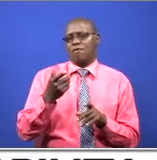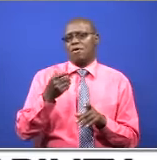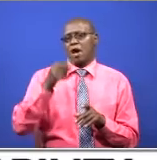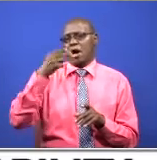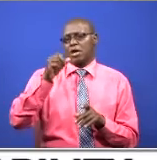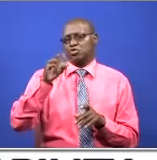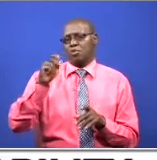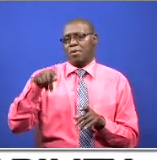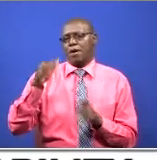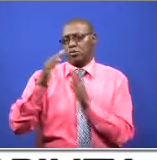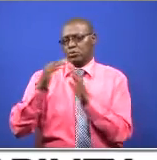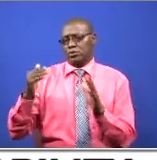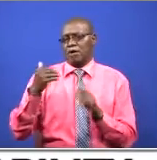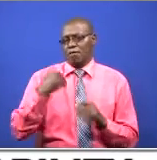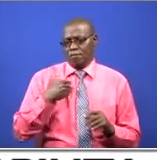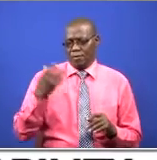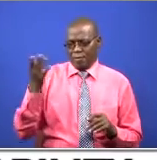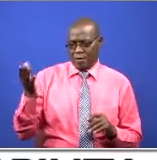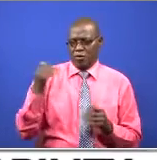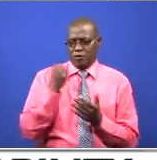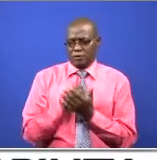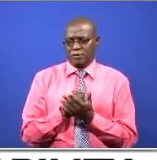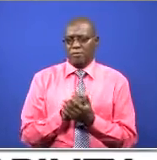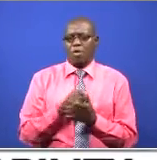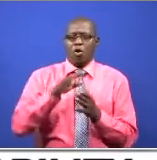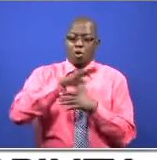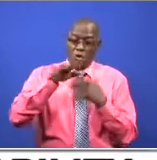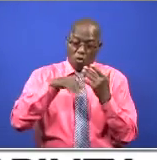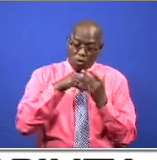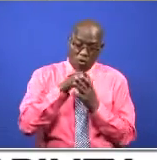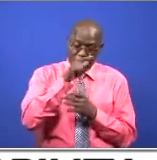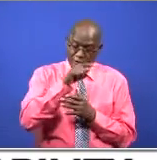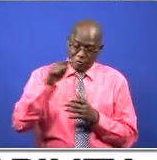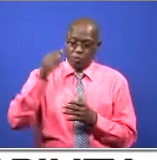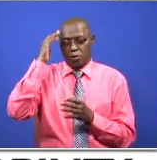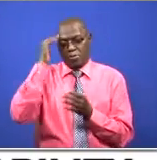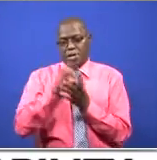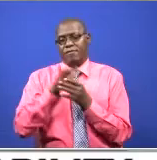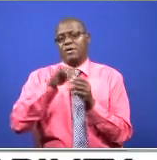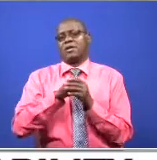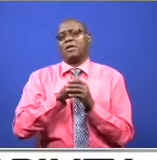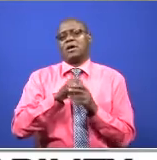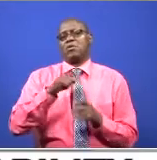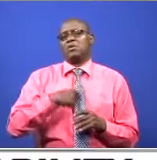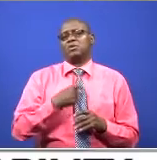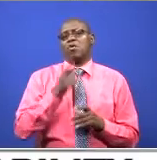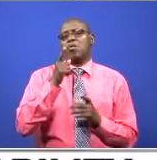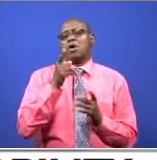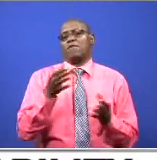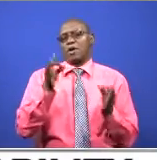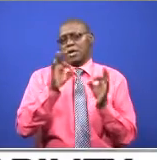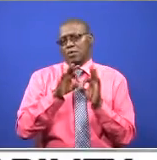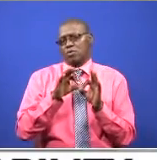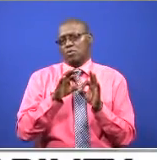So all that, believing in ourselves, we have got one value, that we are ready to pay the cost of